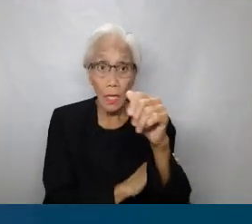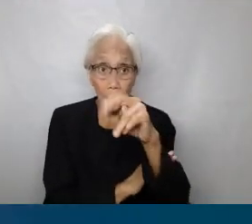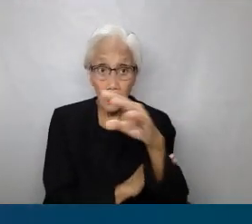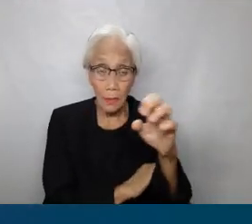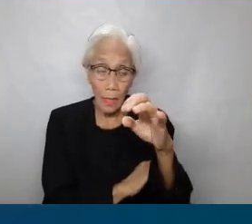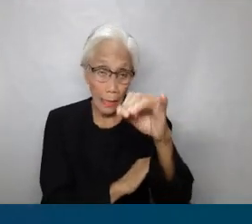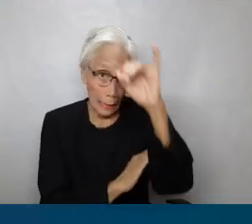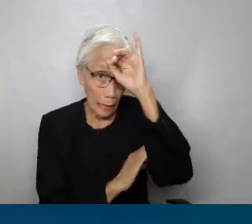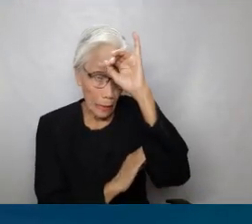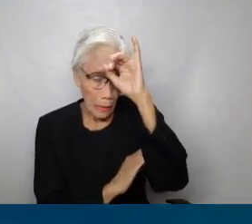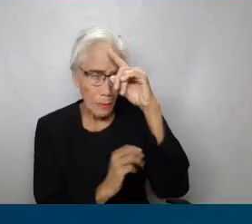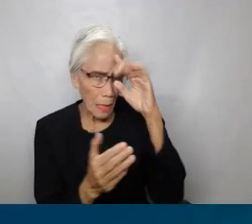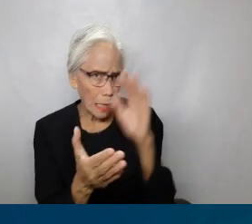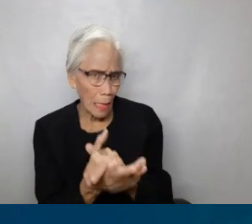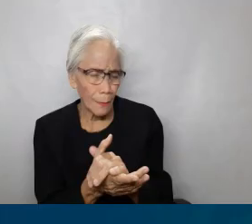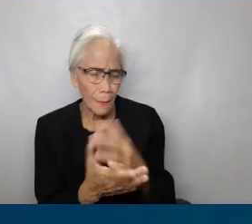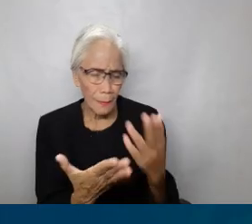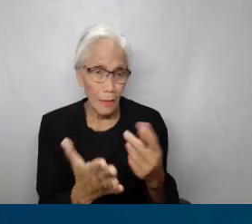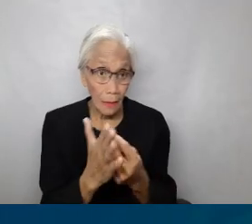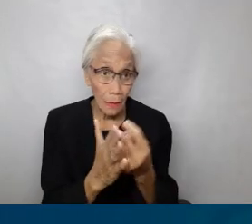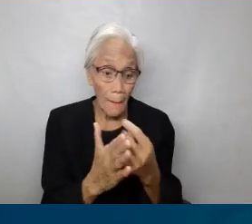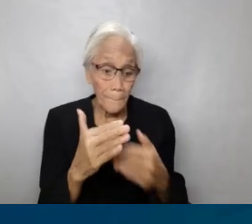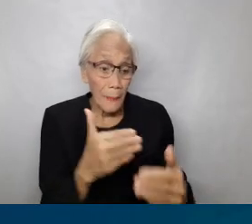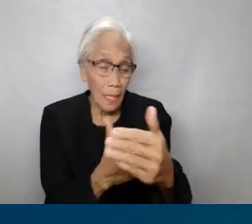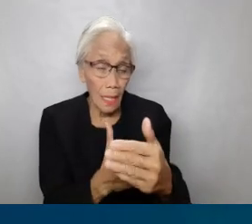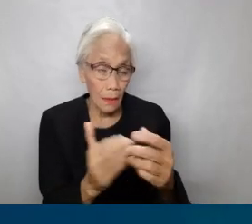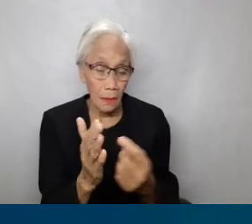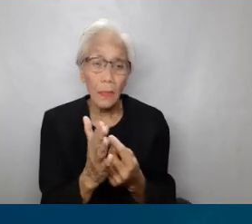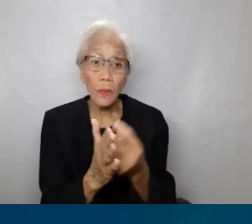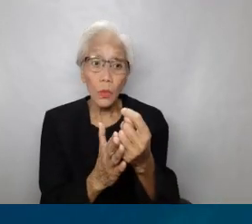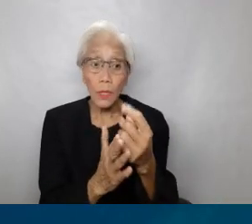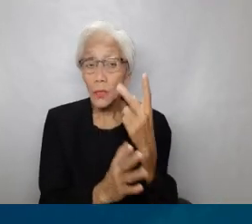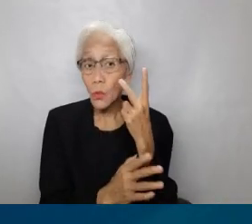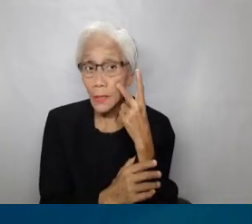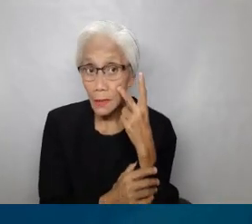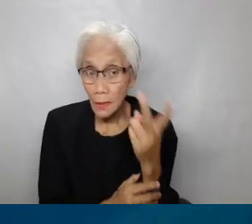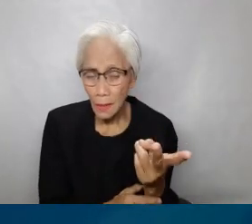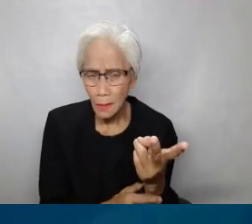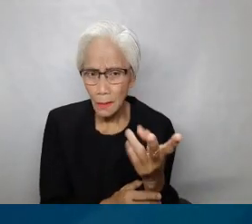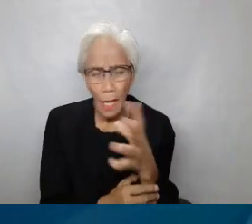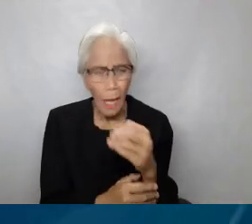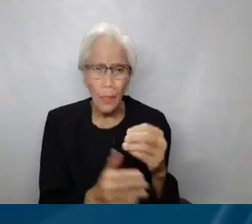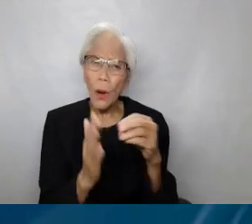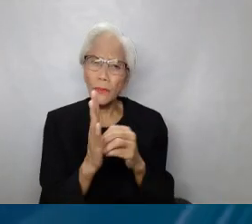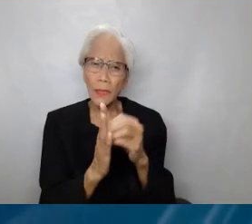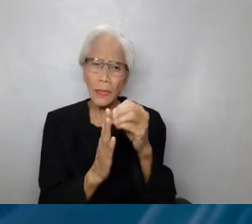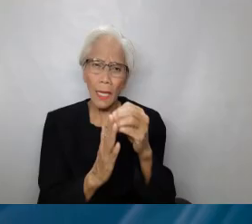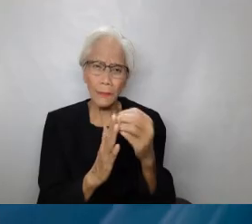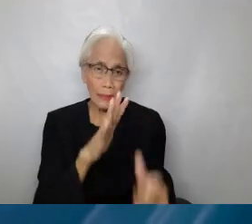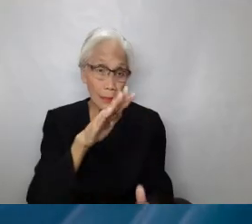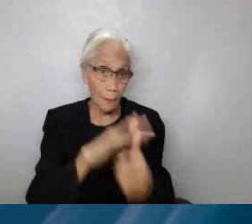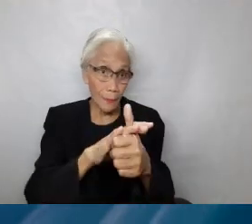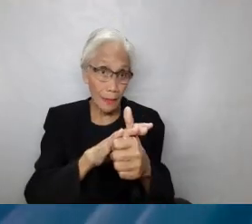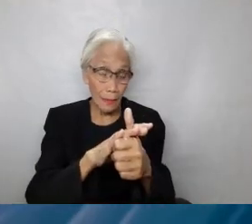and ignorance, believing that there is no truth beyond the truth that one sees. At